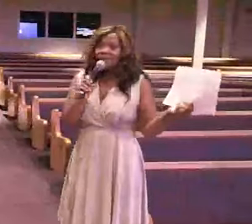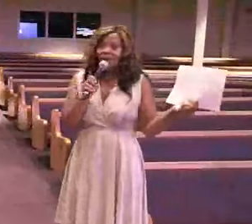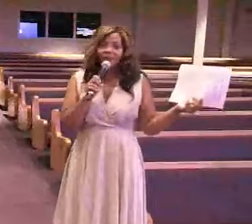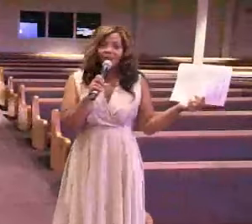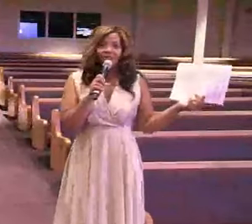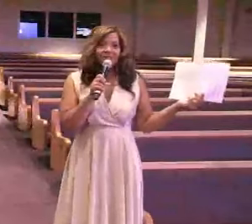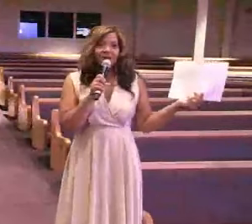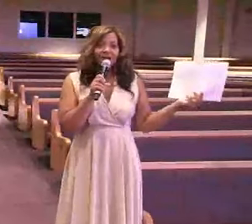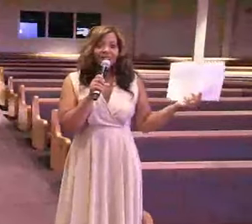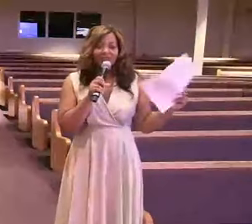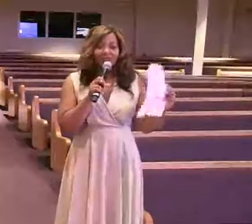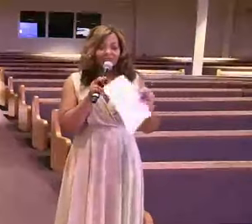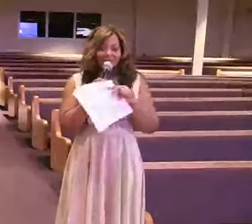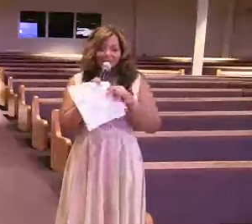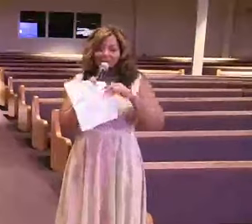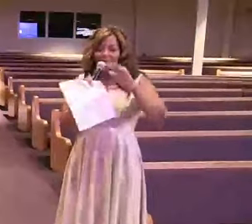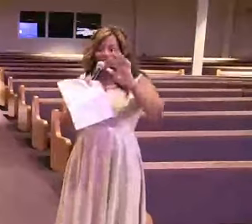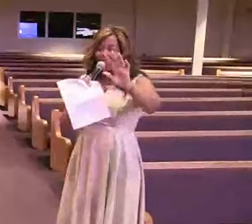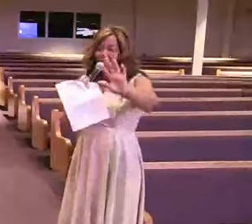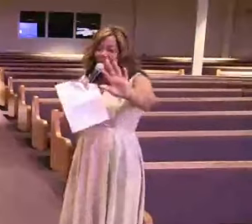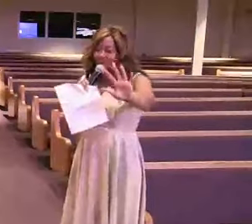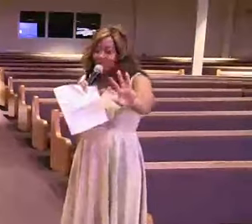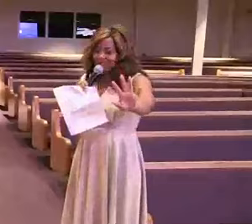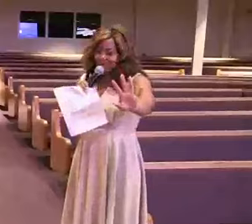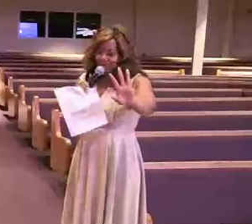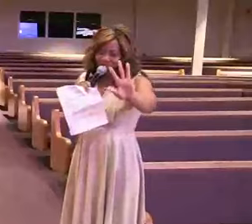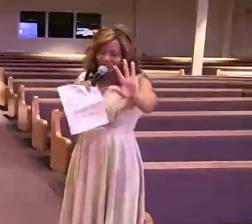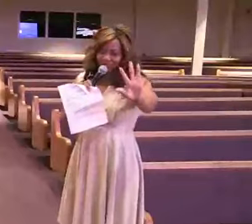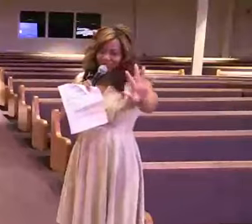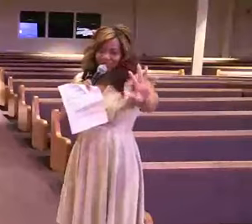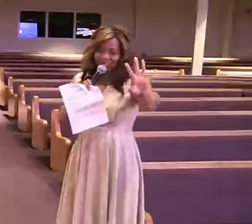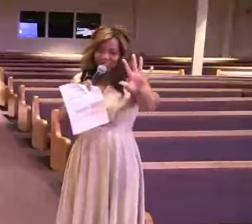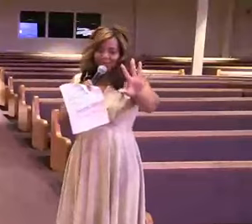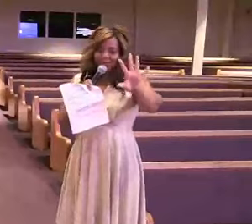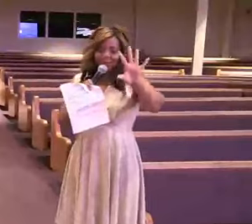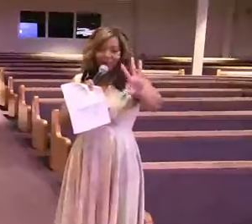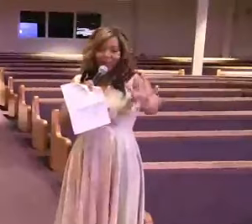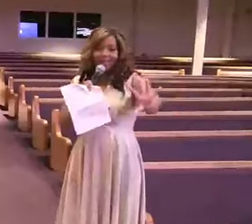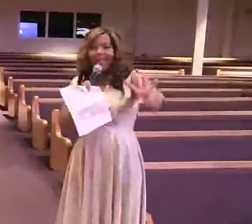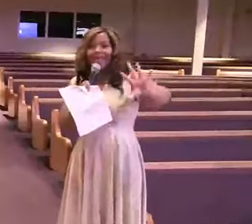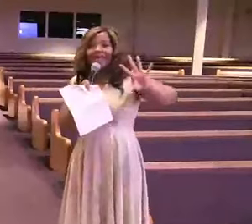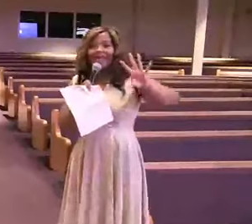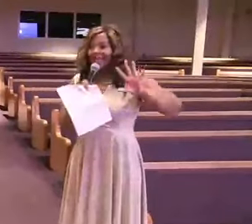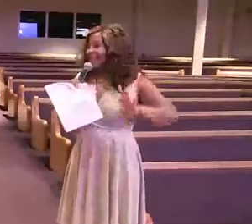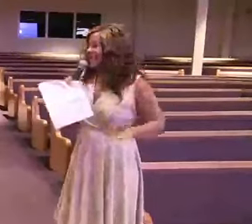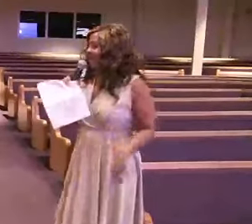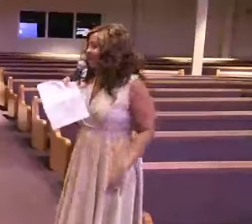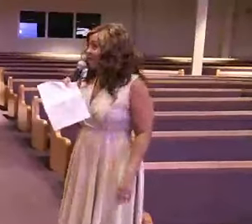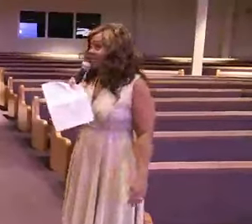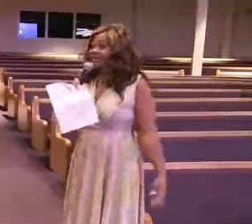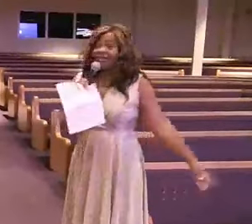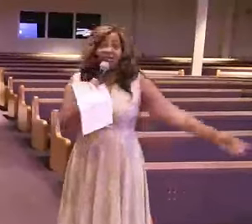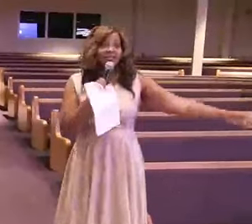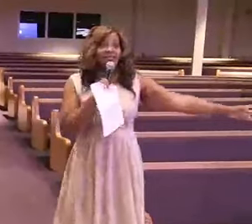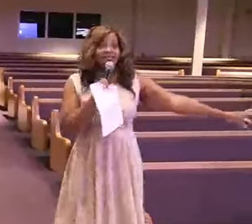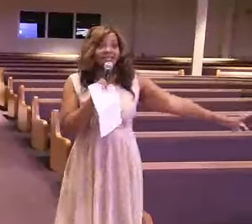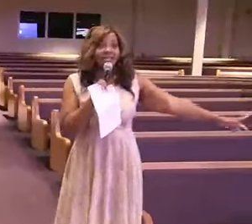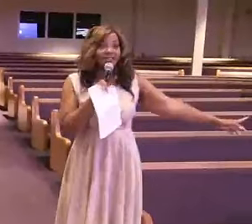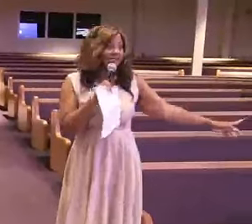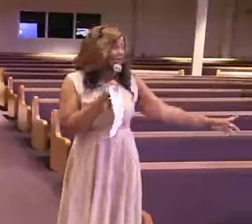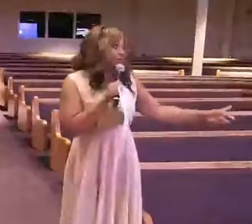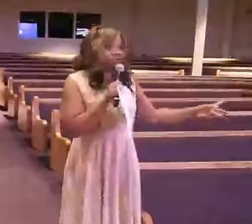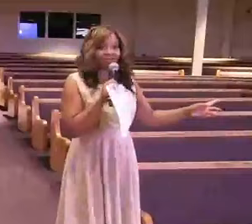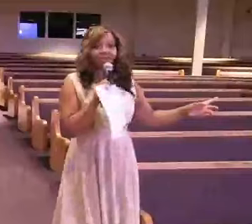internet outage, yeah. But we know the prayers of the righteous availeth much, so everybody just extend your hands towards the screen. Continue to pray. And prayer does work because yes, we were back there listen.